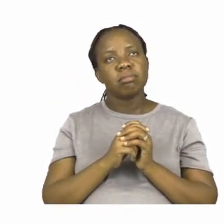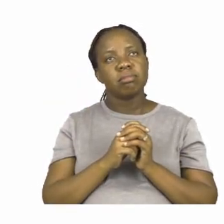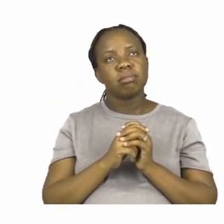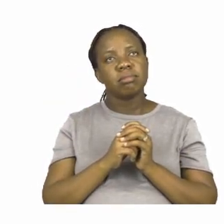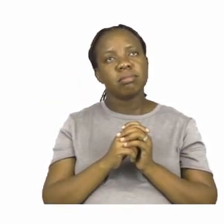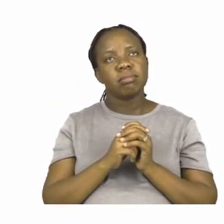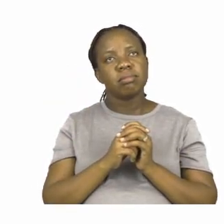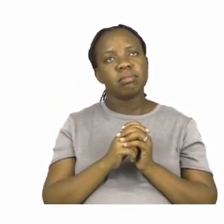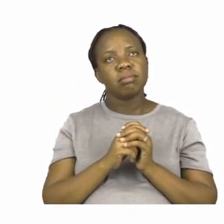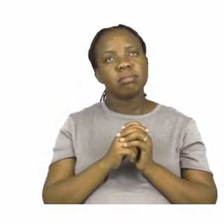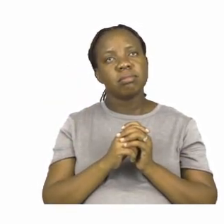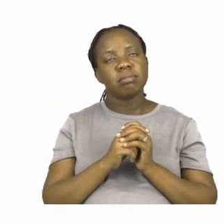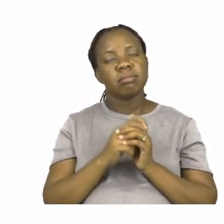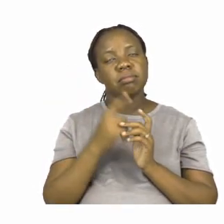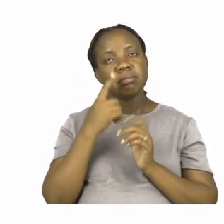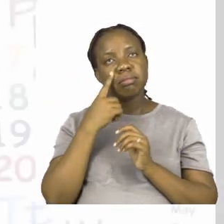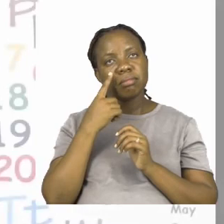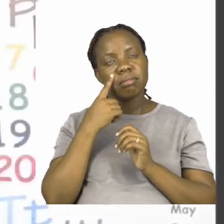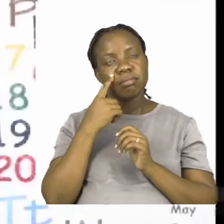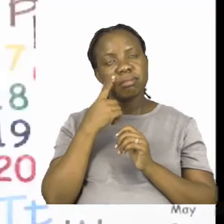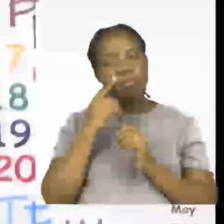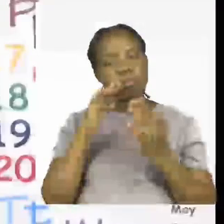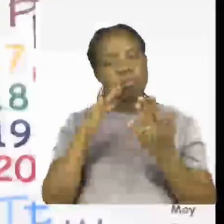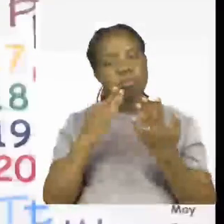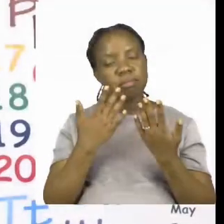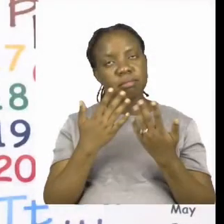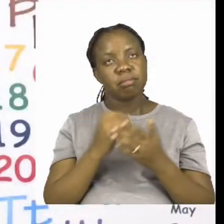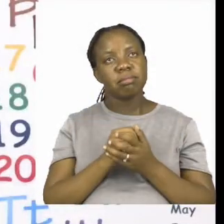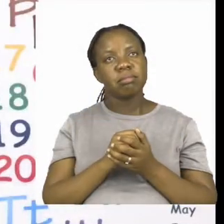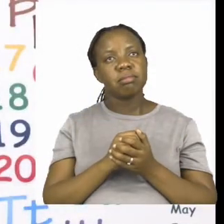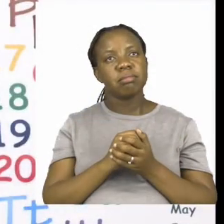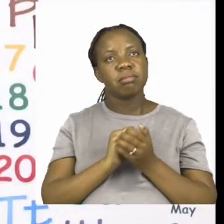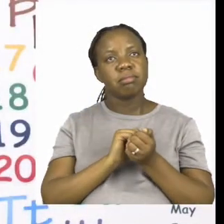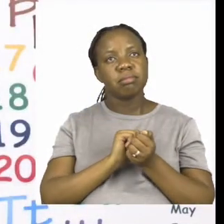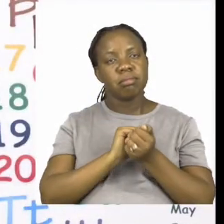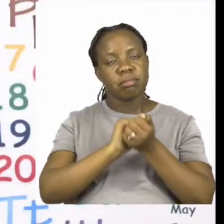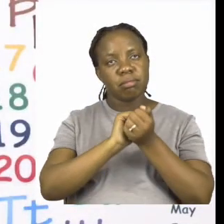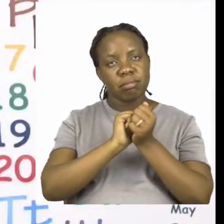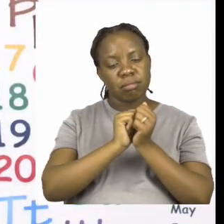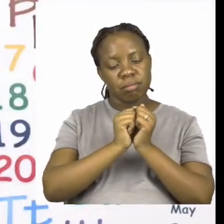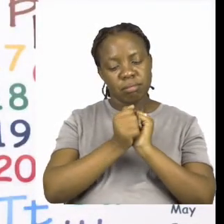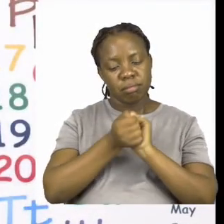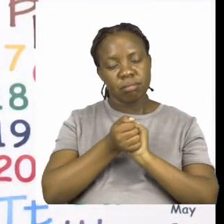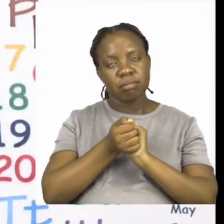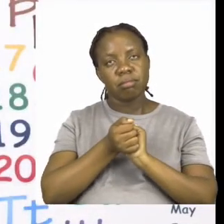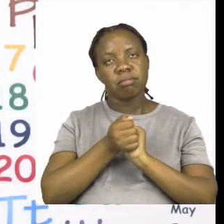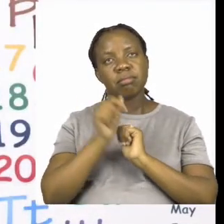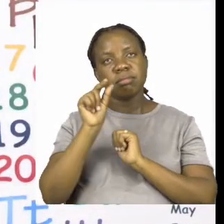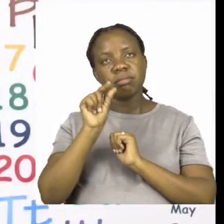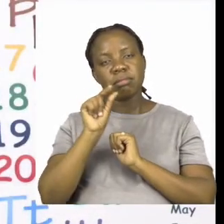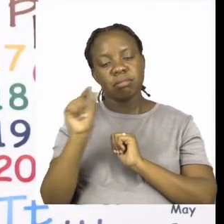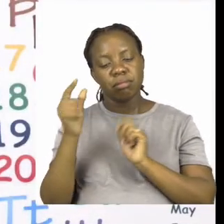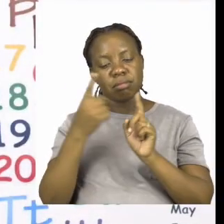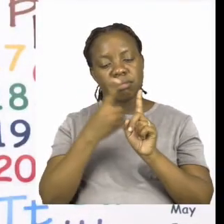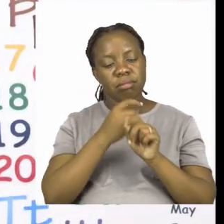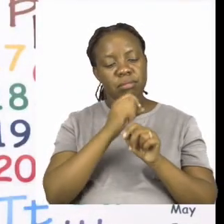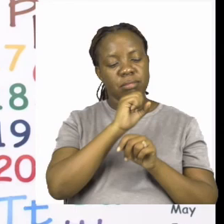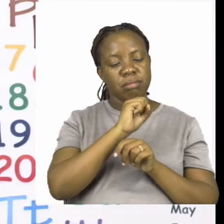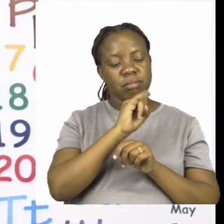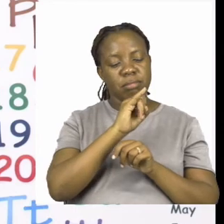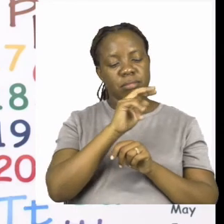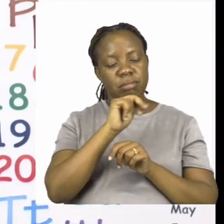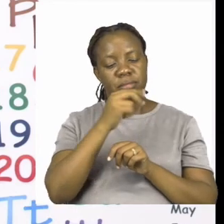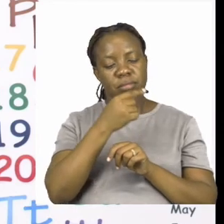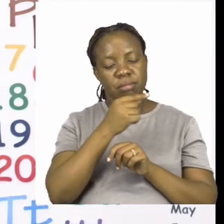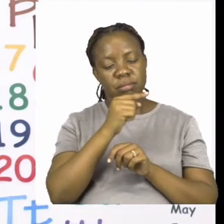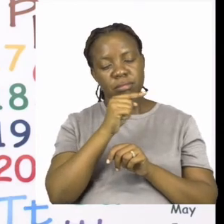let's quickly see how we are going to change the word sing to its past